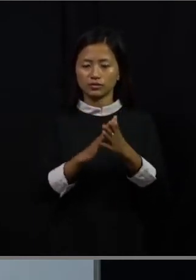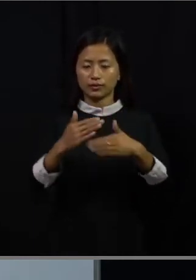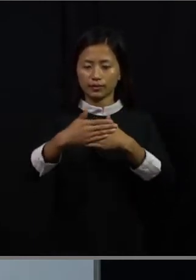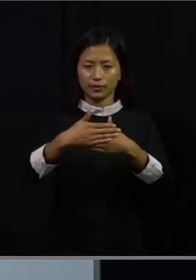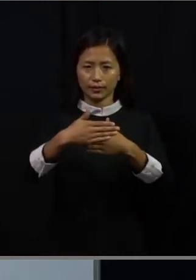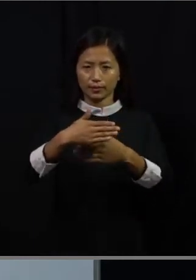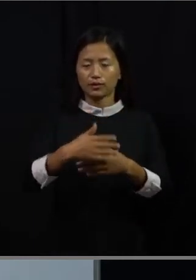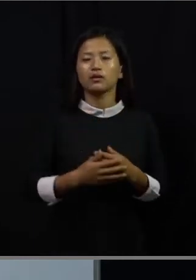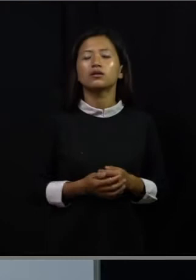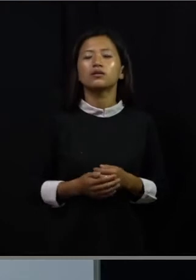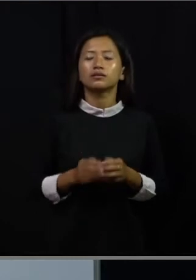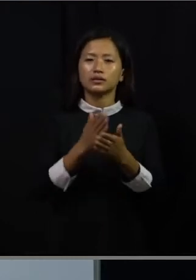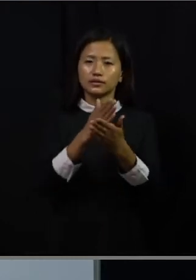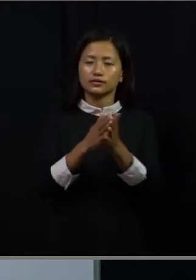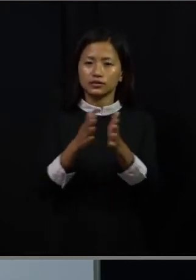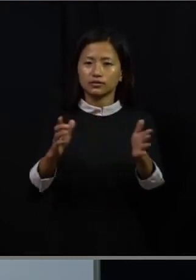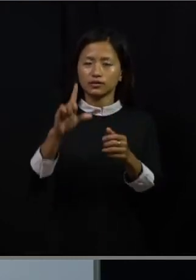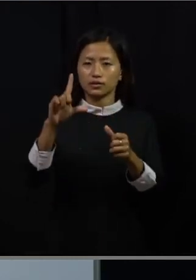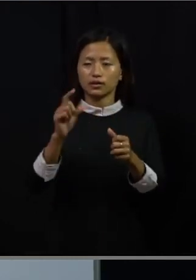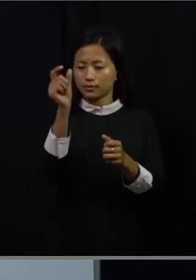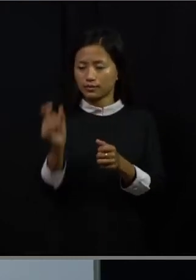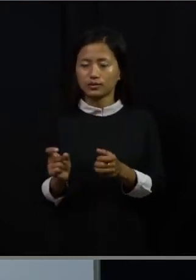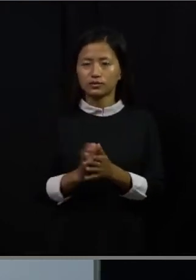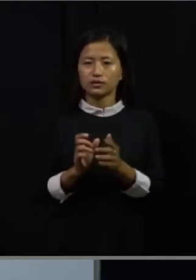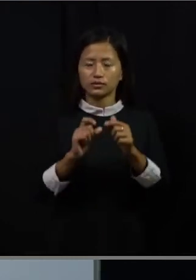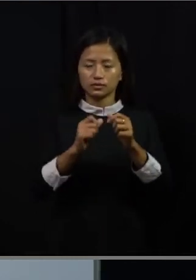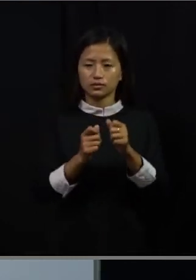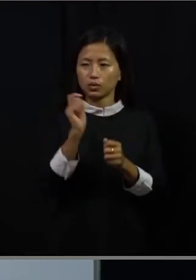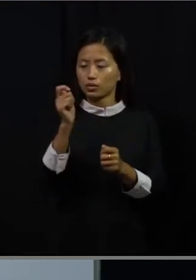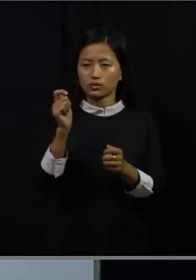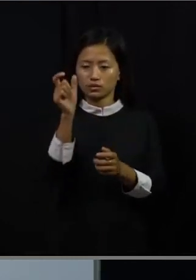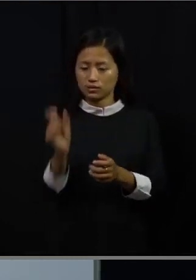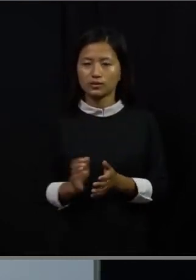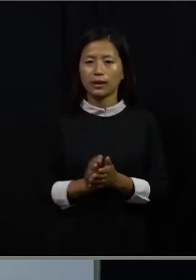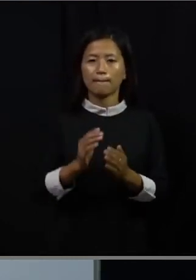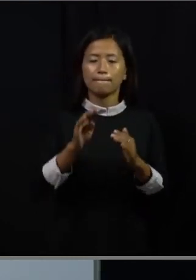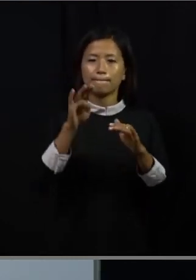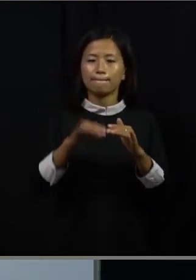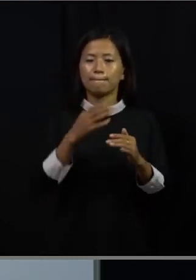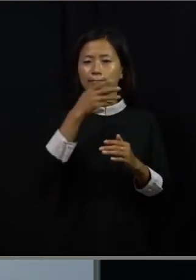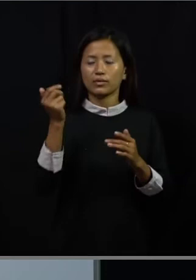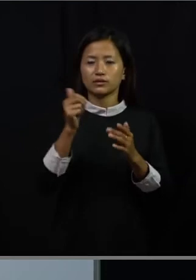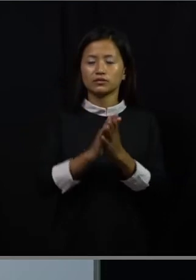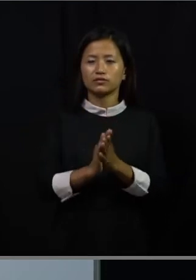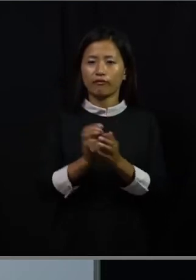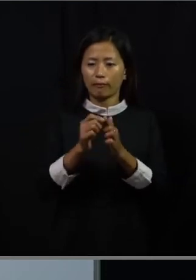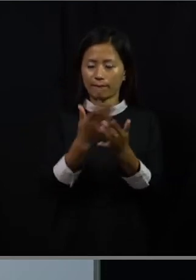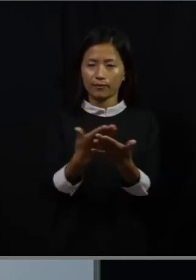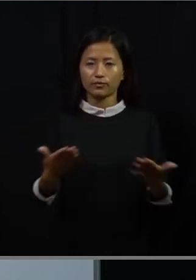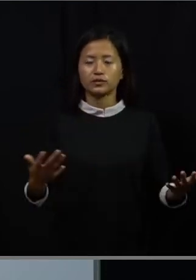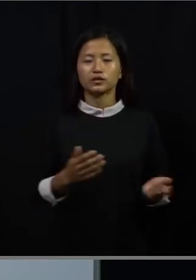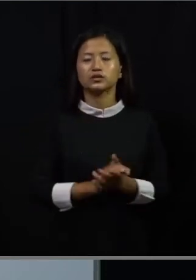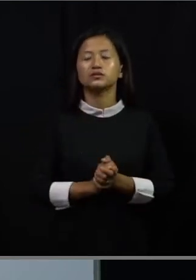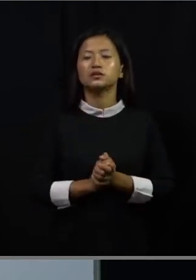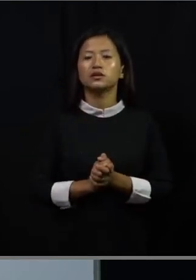in the society, okay? There is a division of labor in the society because of mass of production, okay? Because